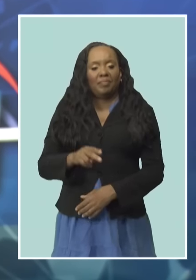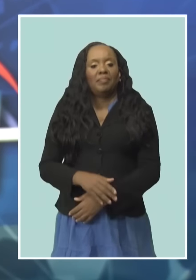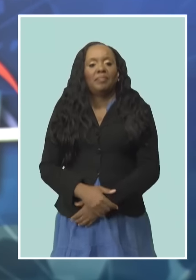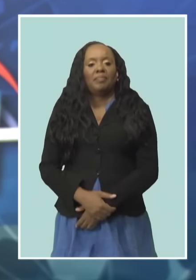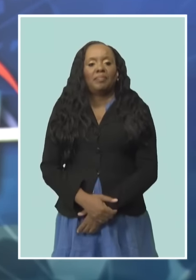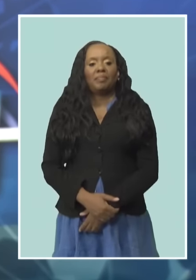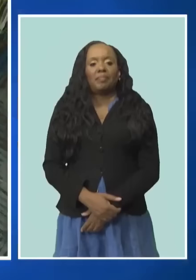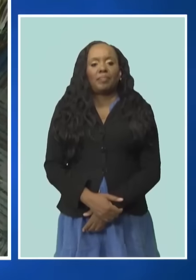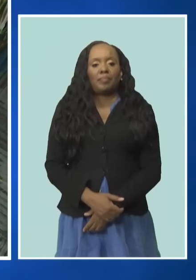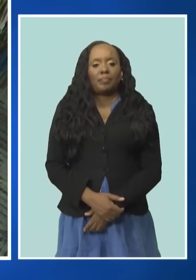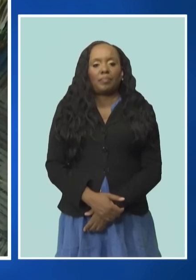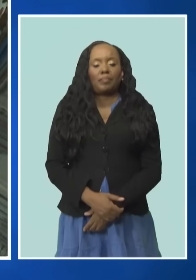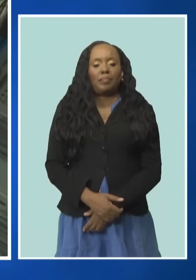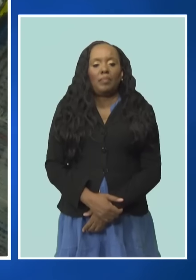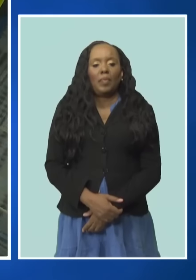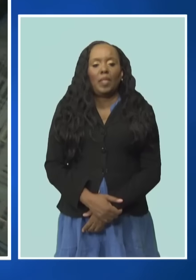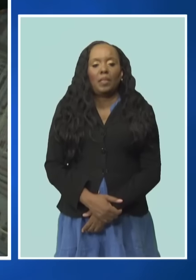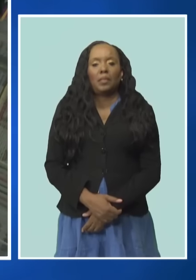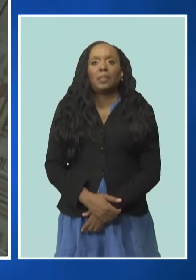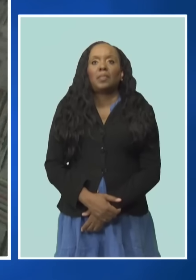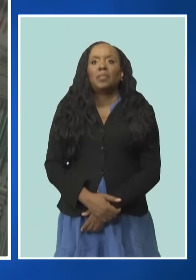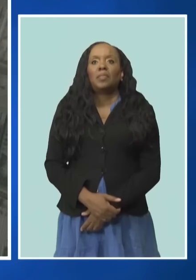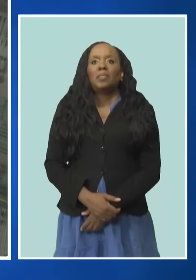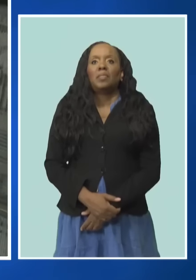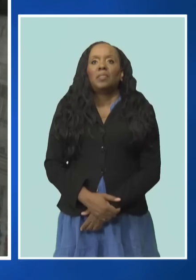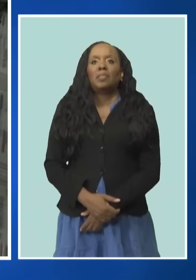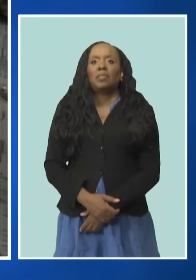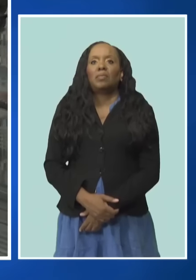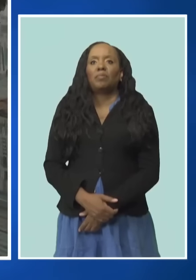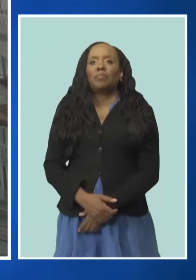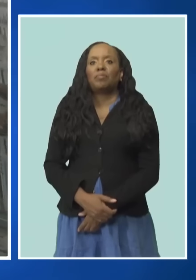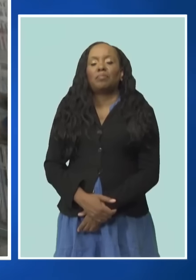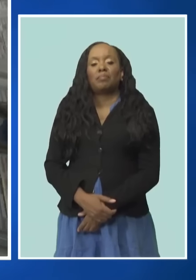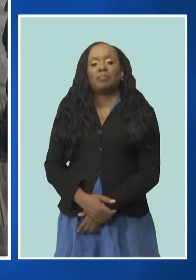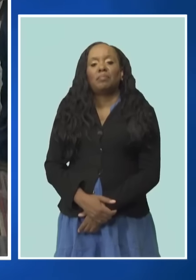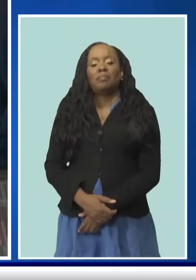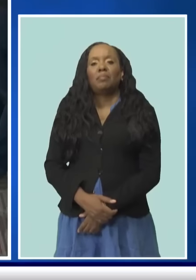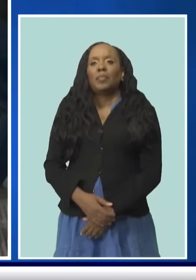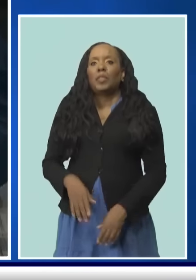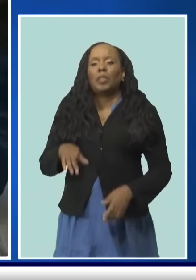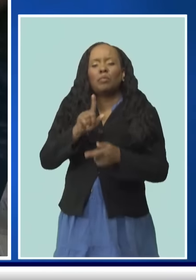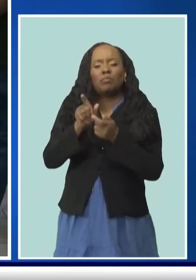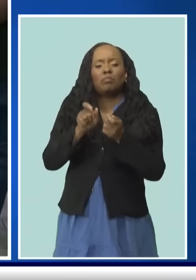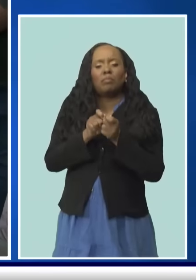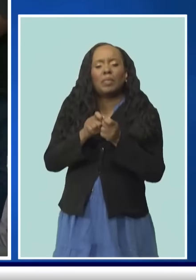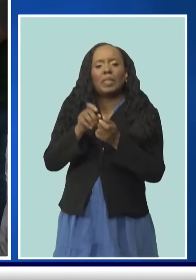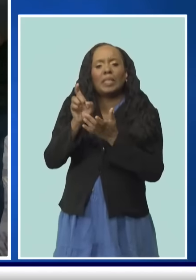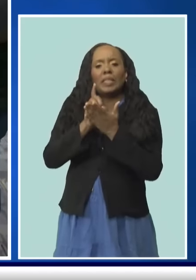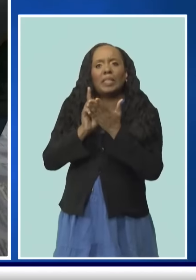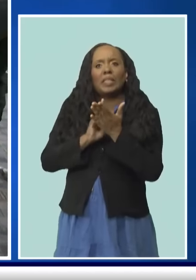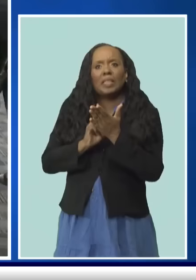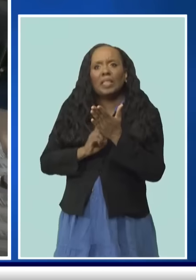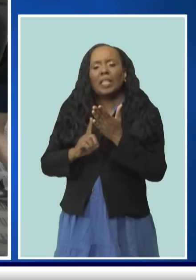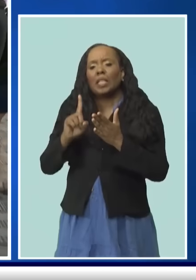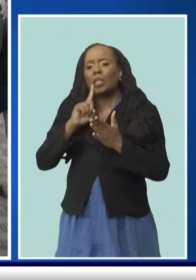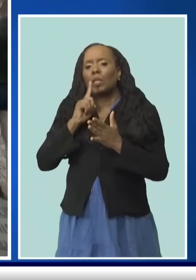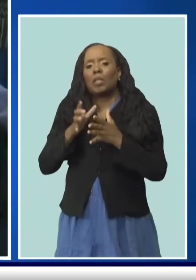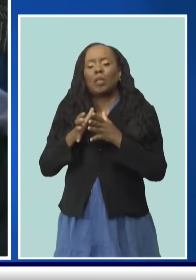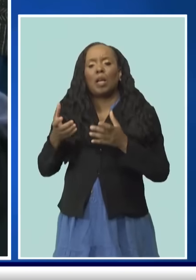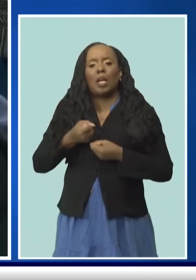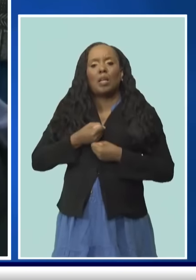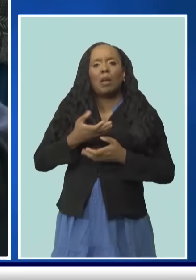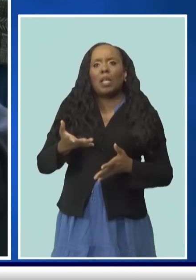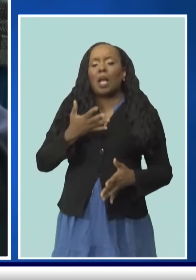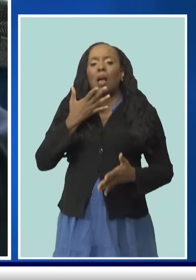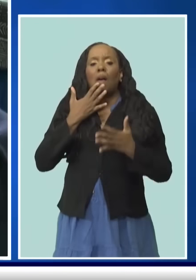Deanza Roberts. From intricate designs to bold expressions, the Lloyd Erskine Sandyford Centre is alive with